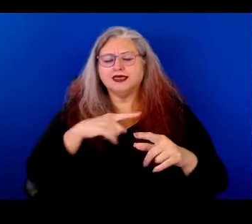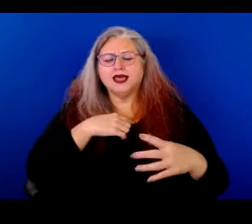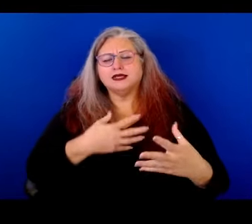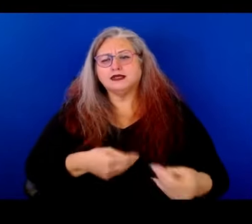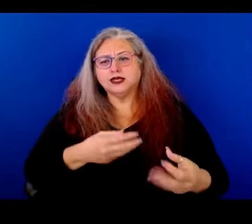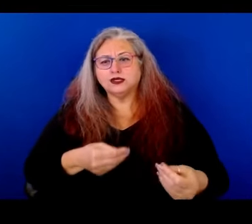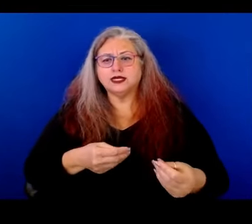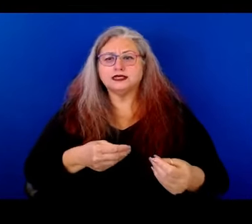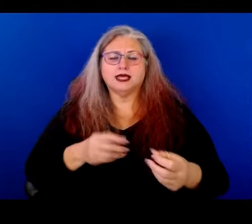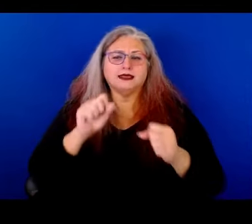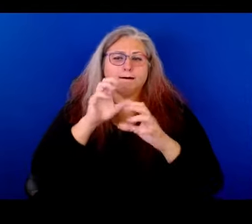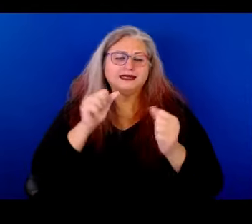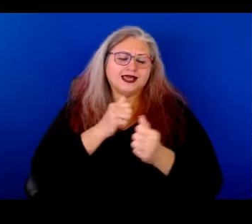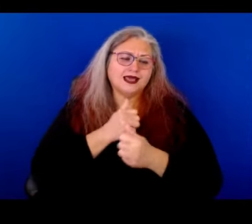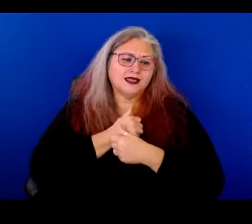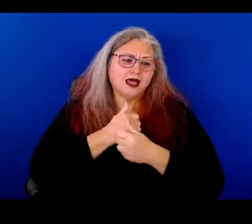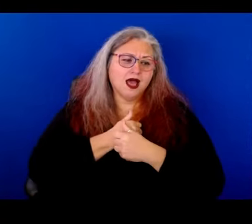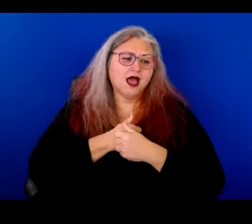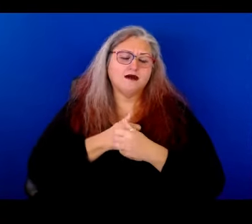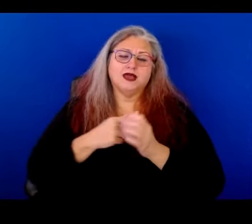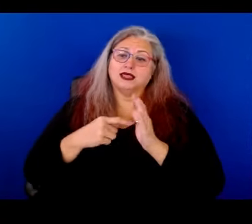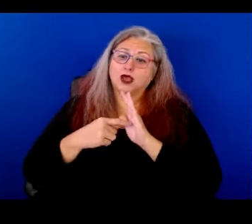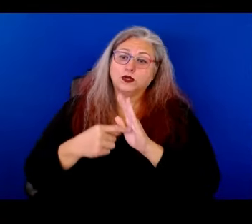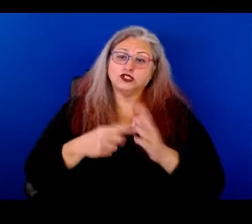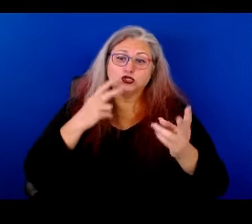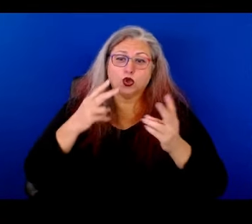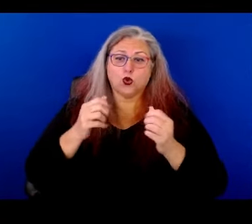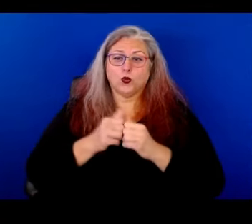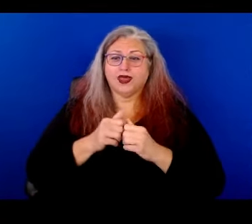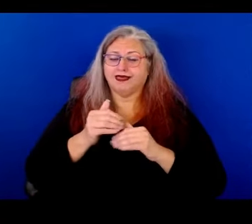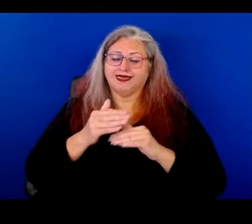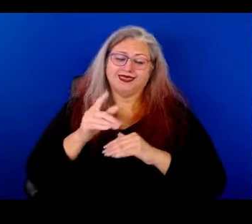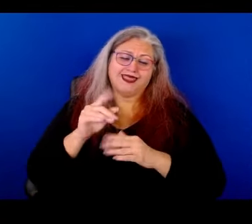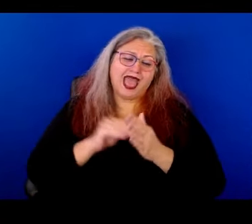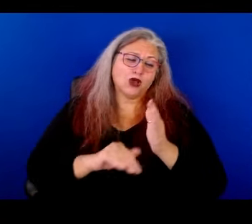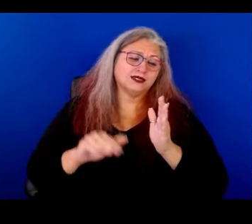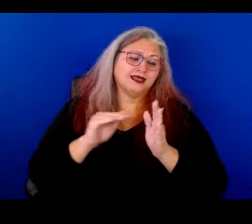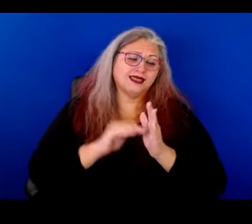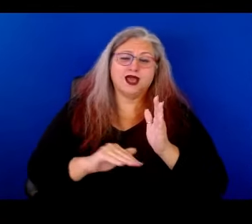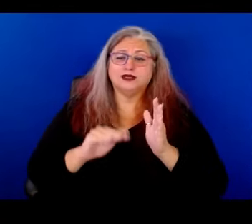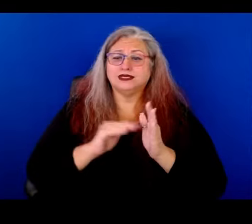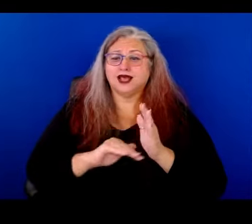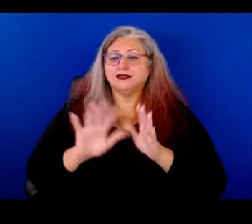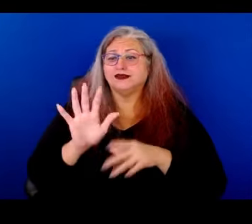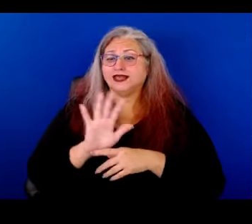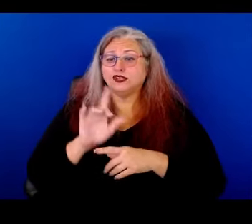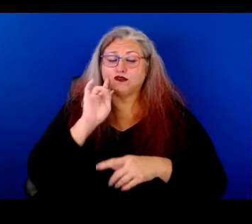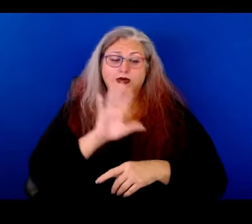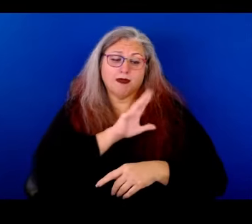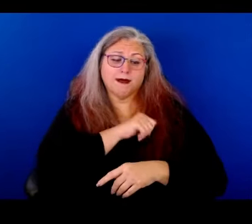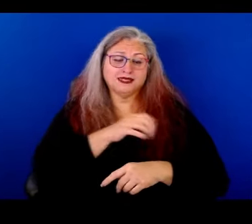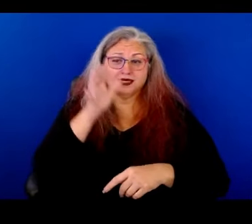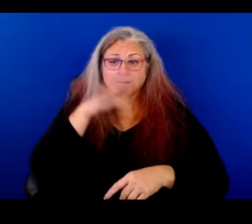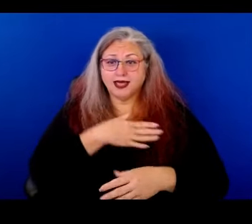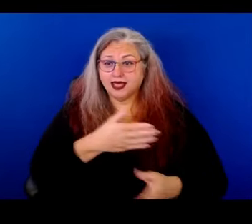tenderness, the amazing love that has been shown just with the thousands upon thousands of videos of Palestinian